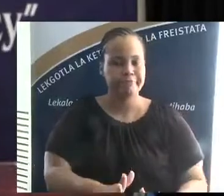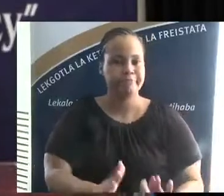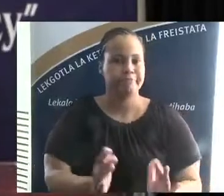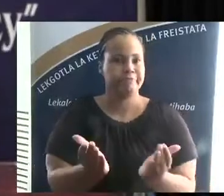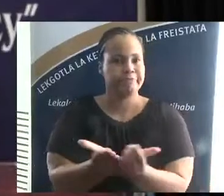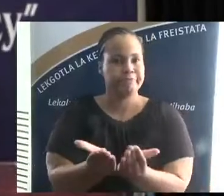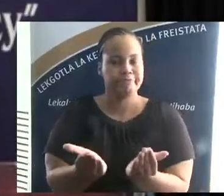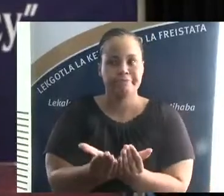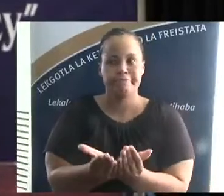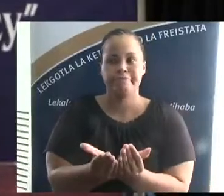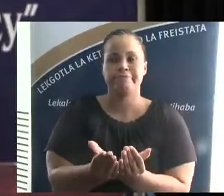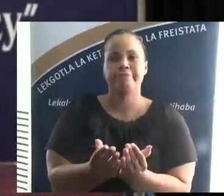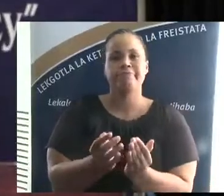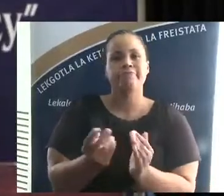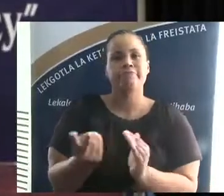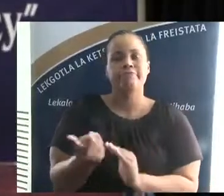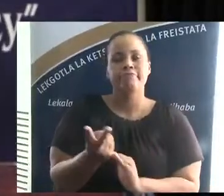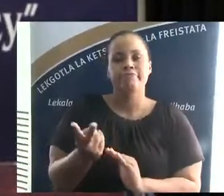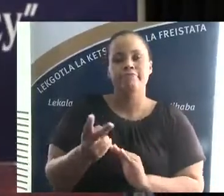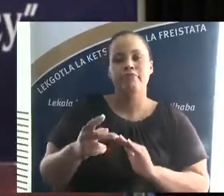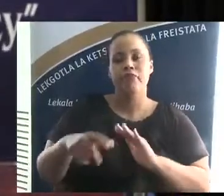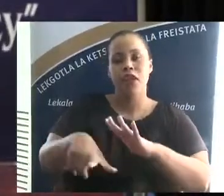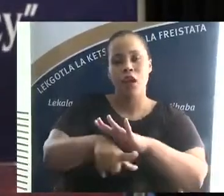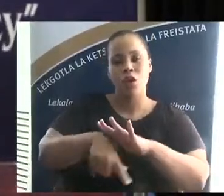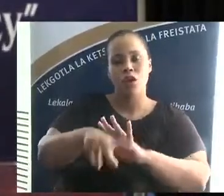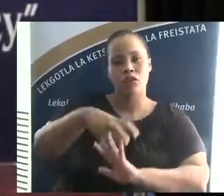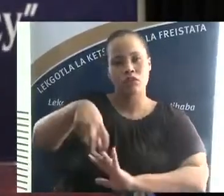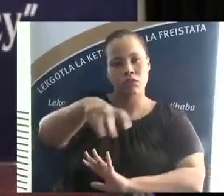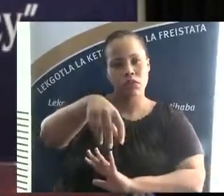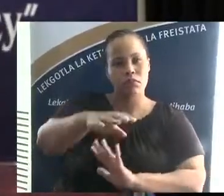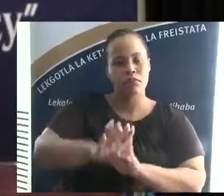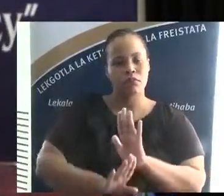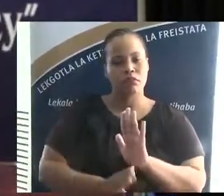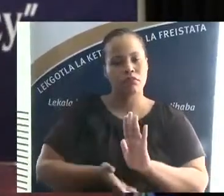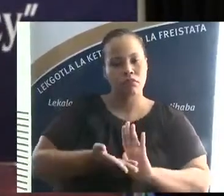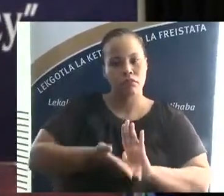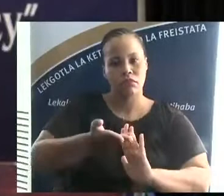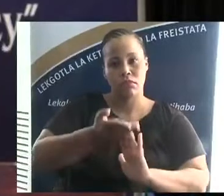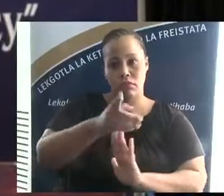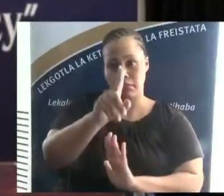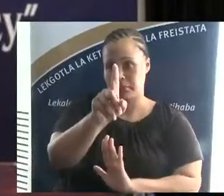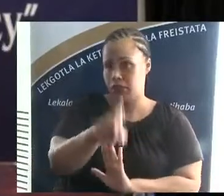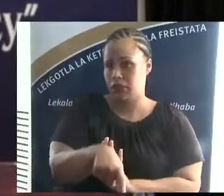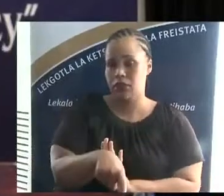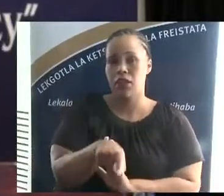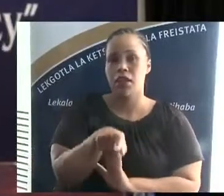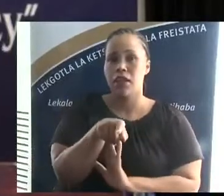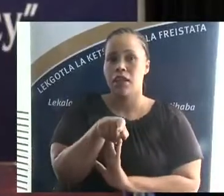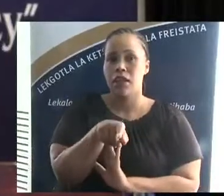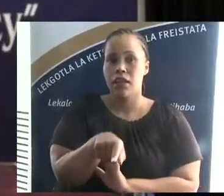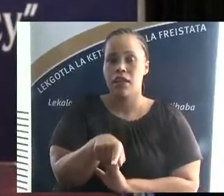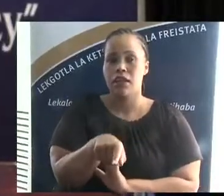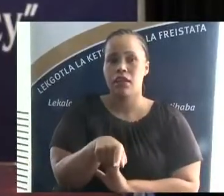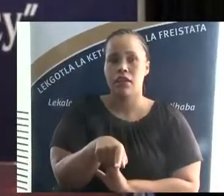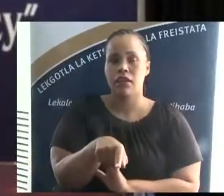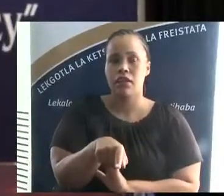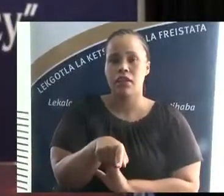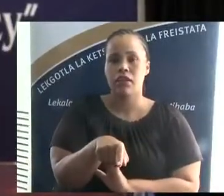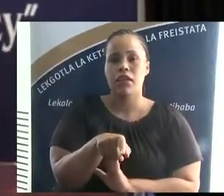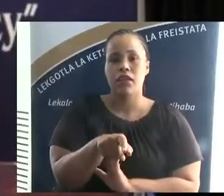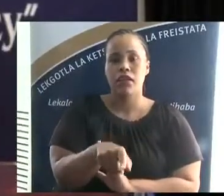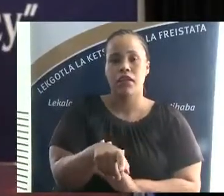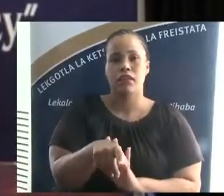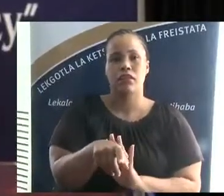of local industries and tourism must be increased. This is the recommendations from the cluster's